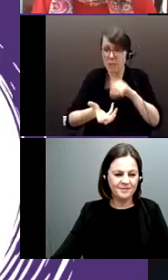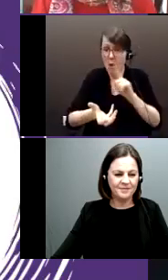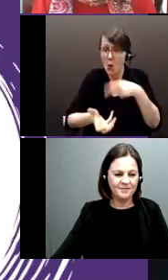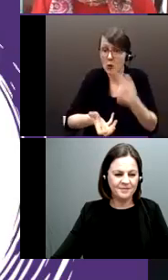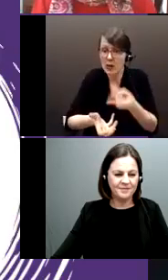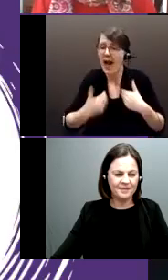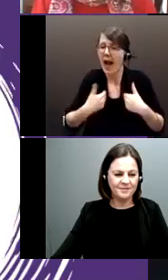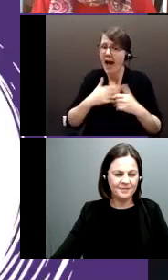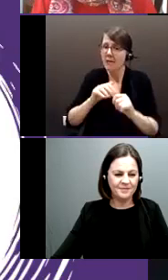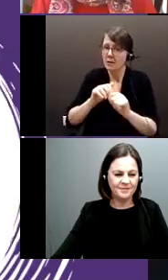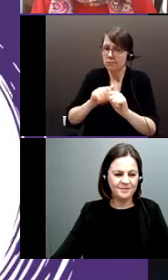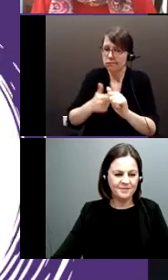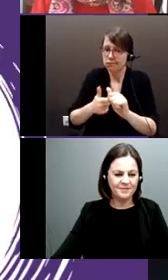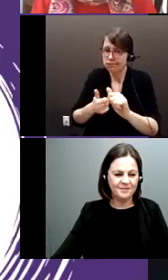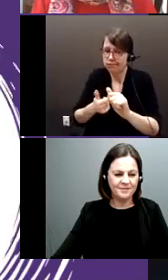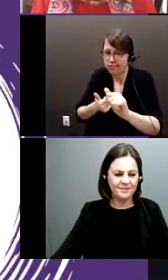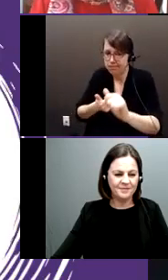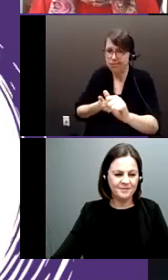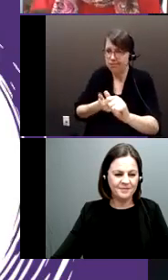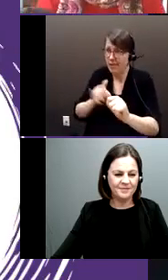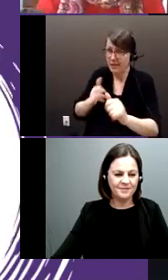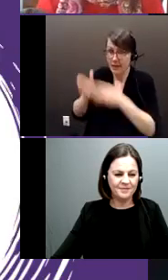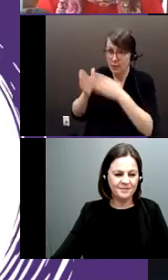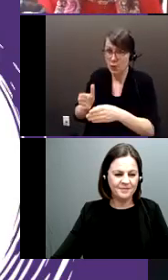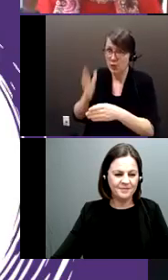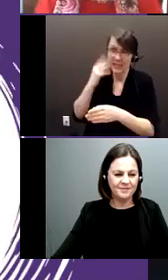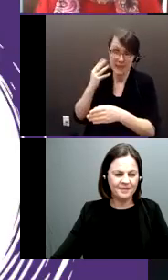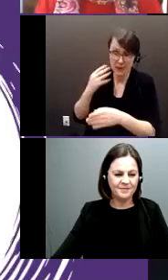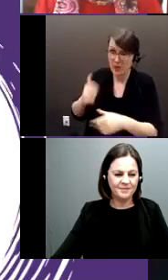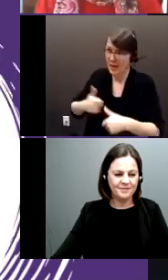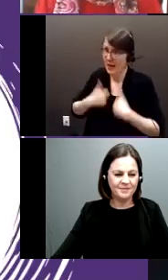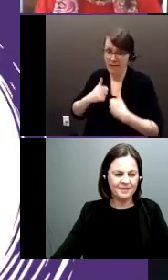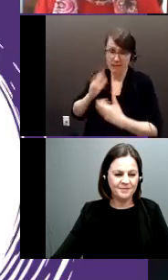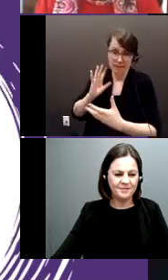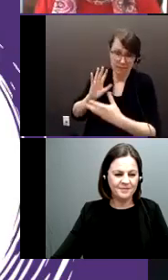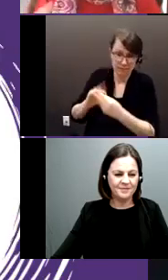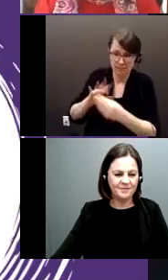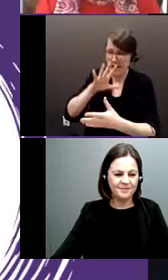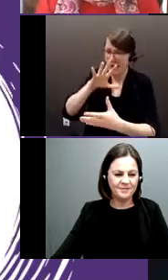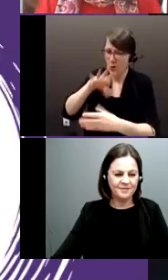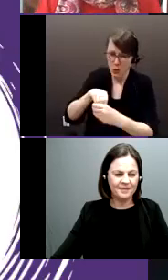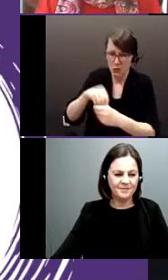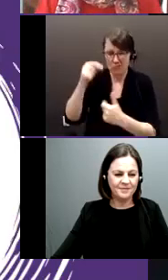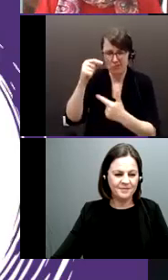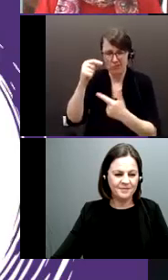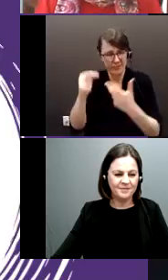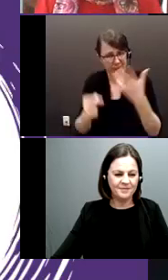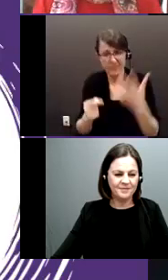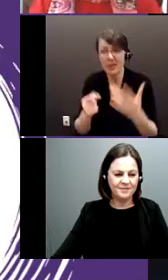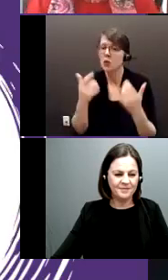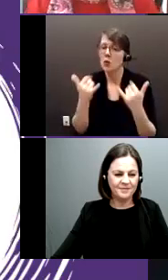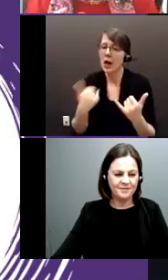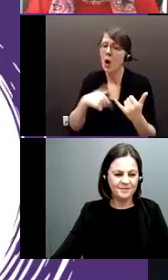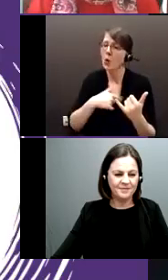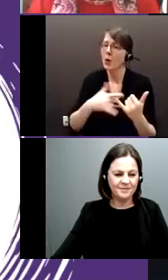impacted someone in their lives. So we talk about those now a bit more openly, the ones that I've just mentioned.